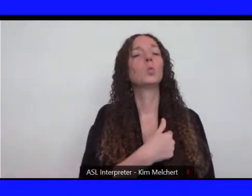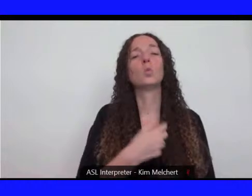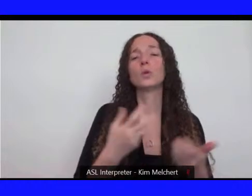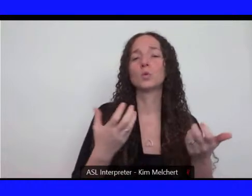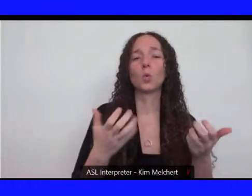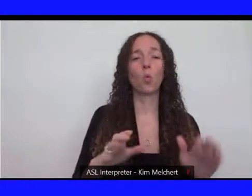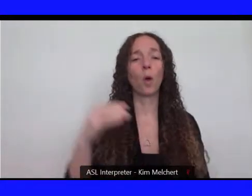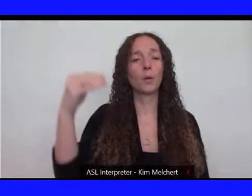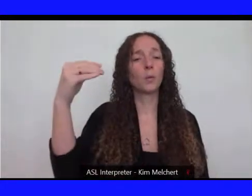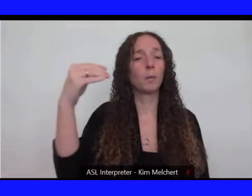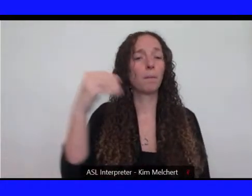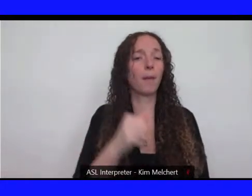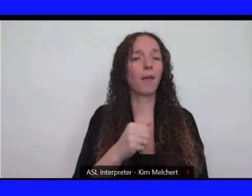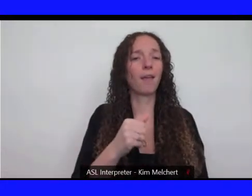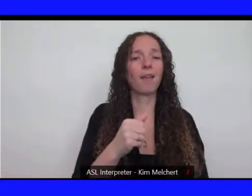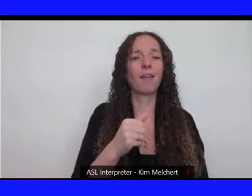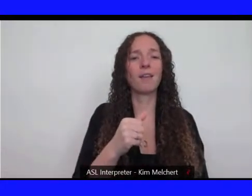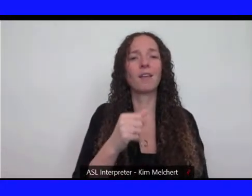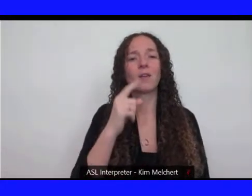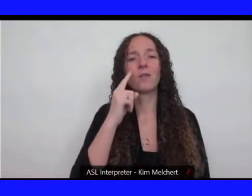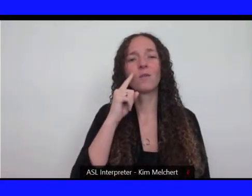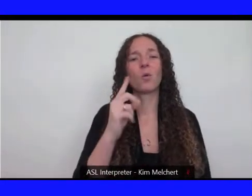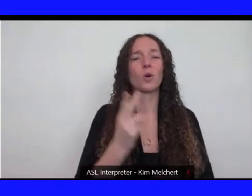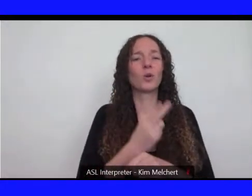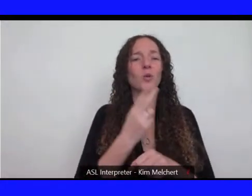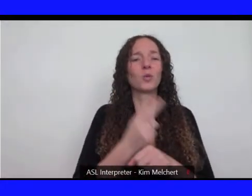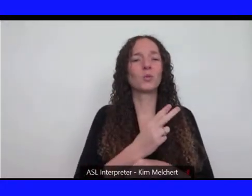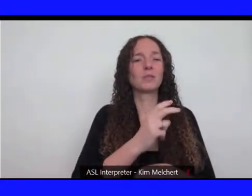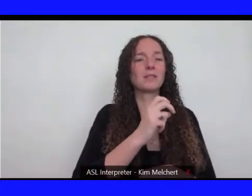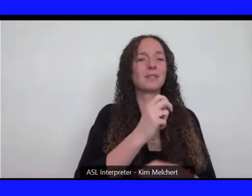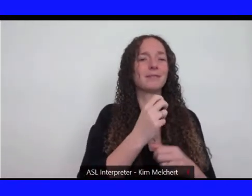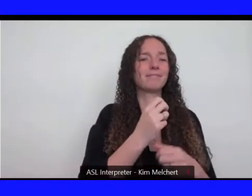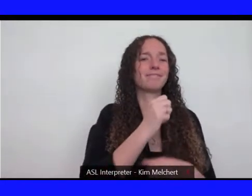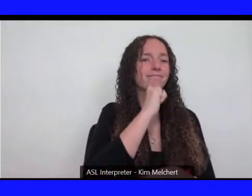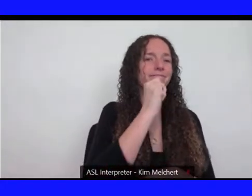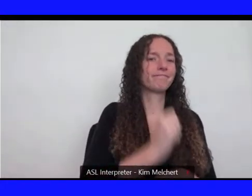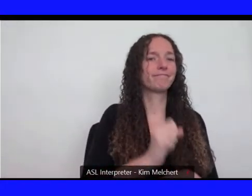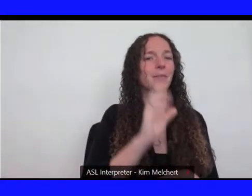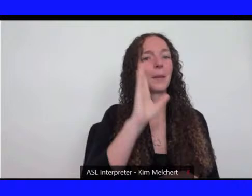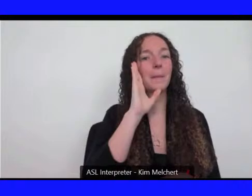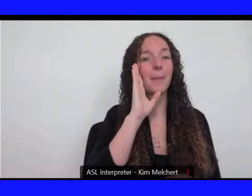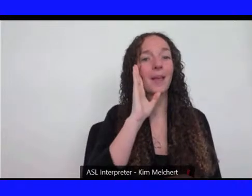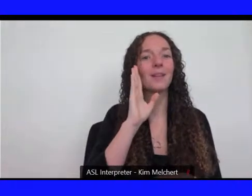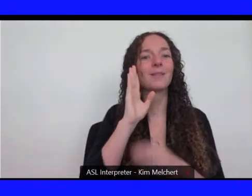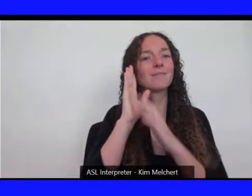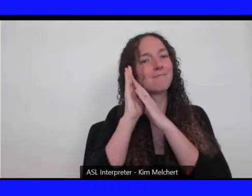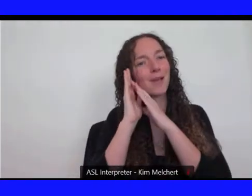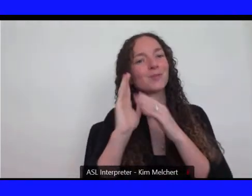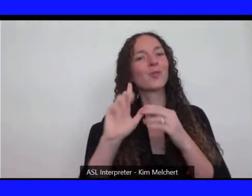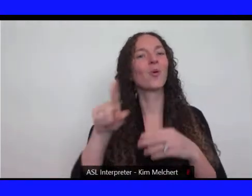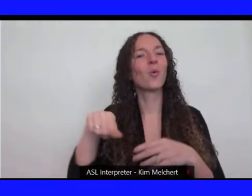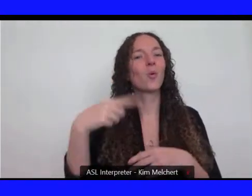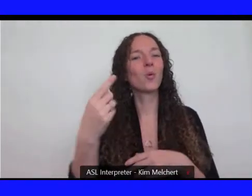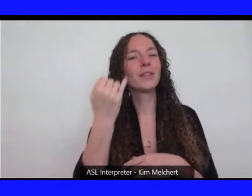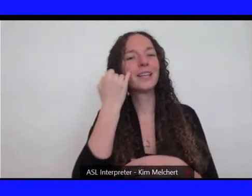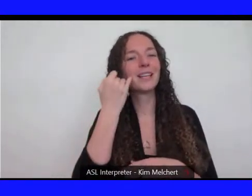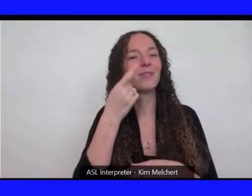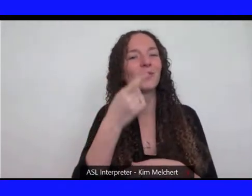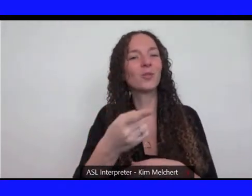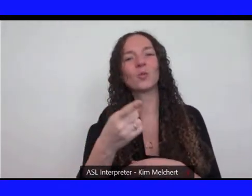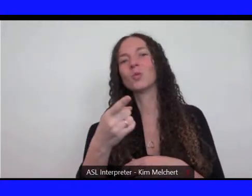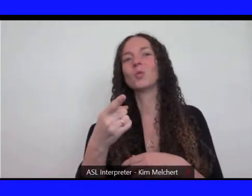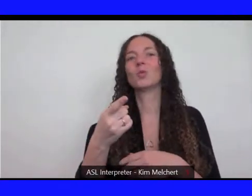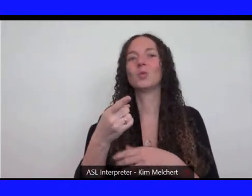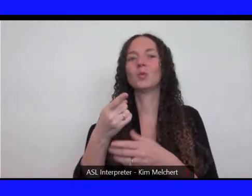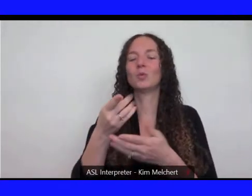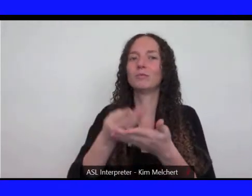enough testing in March. We didn't really know who was positive based on testing. We had to make presumptive diagnoses.